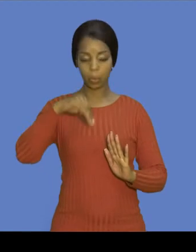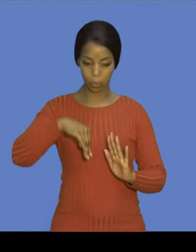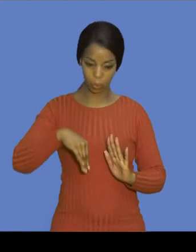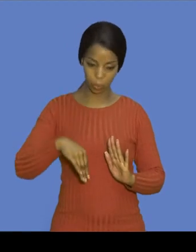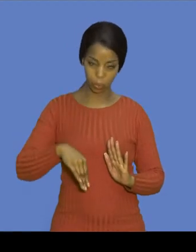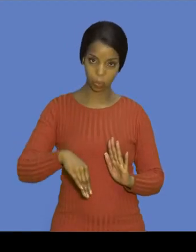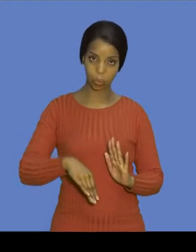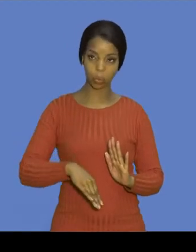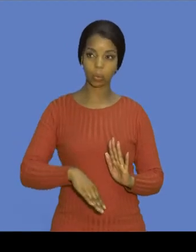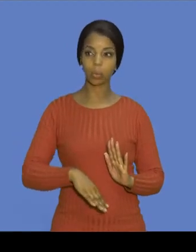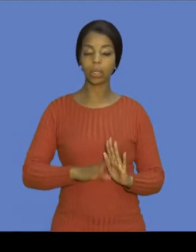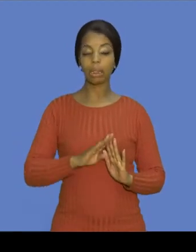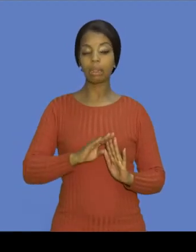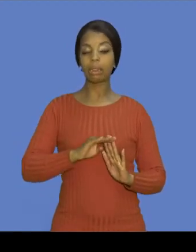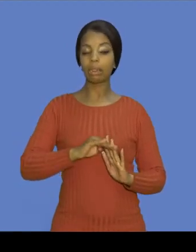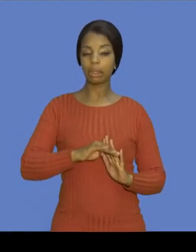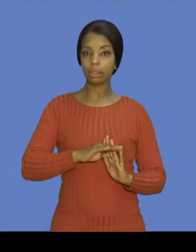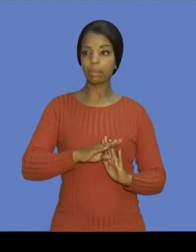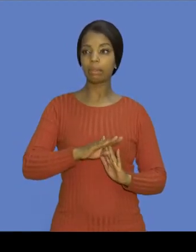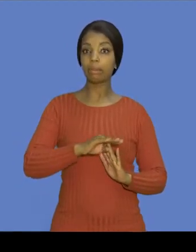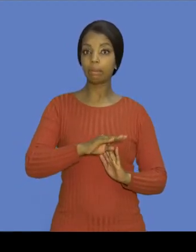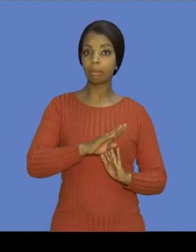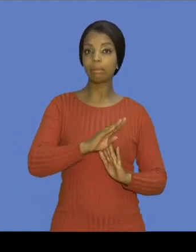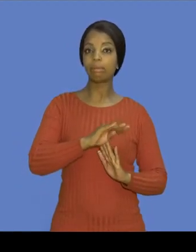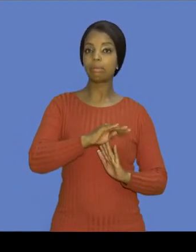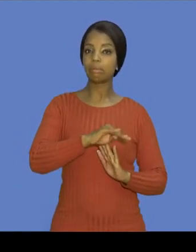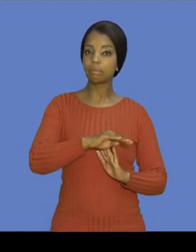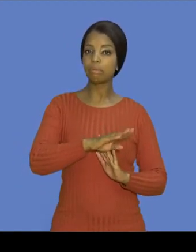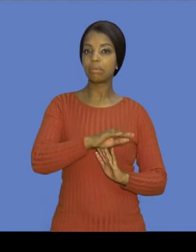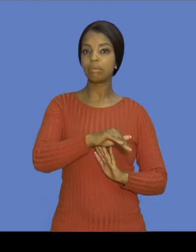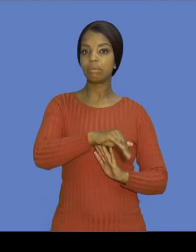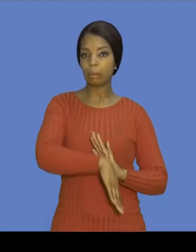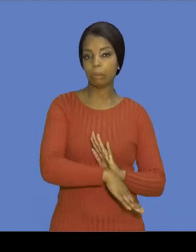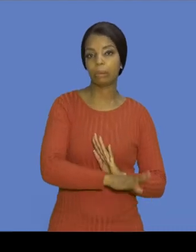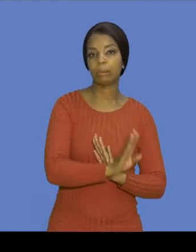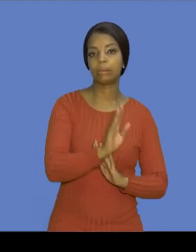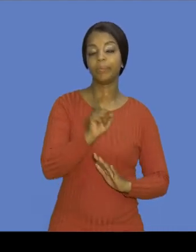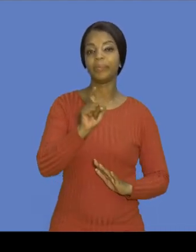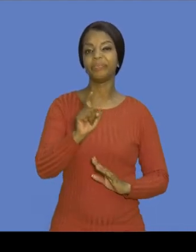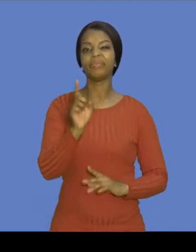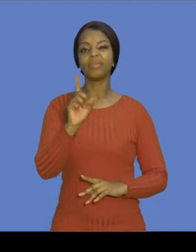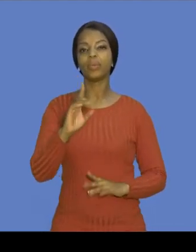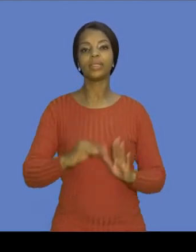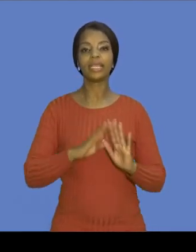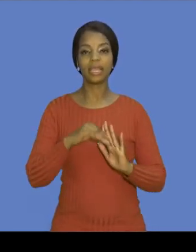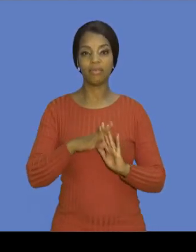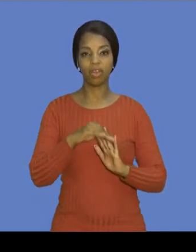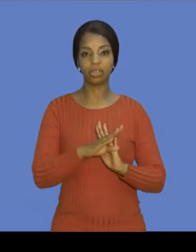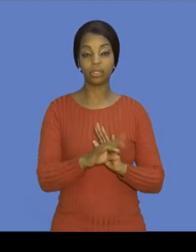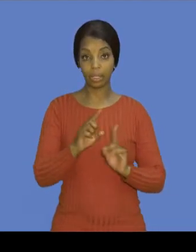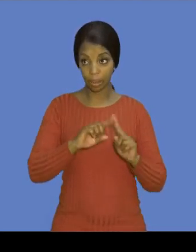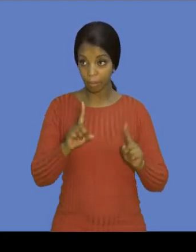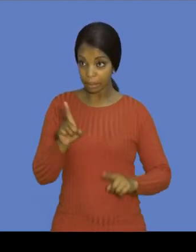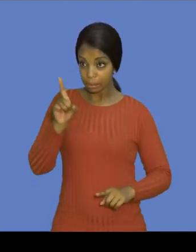down, it becomes a bit linear, it continues to go down, it goes up. So this is all about inflation. And all of